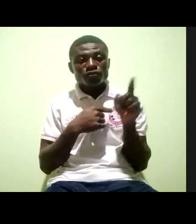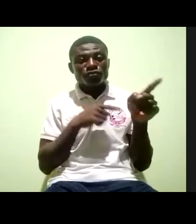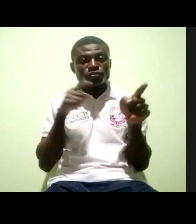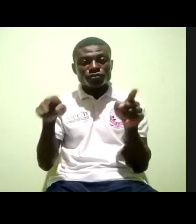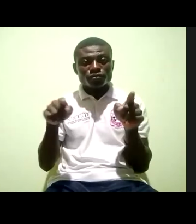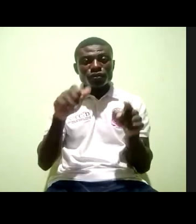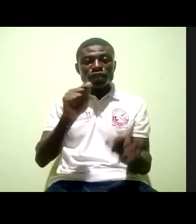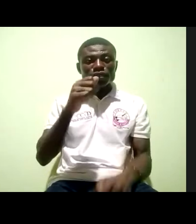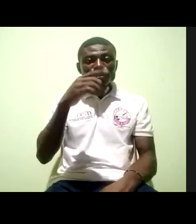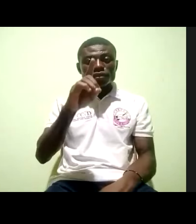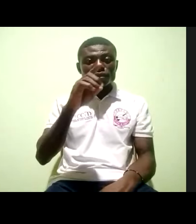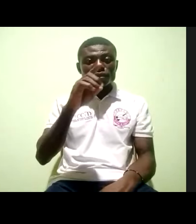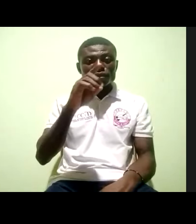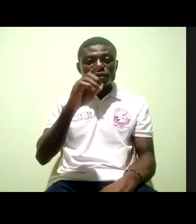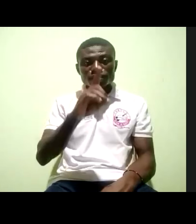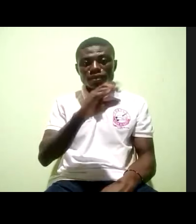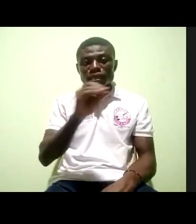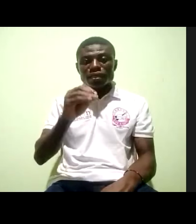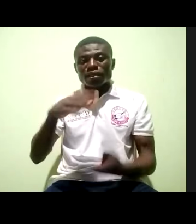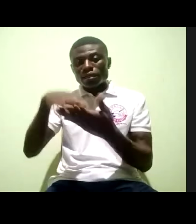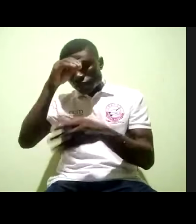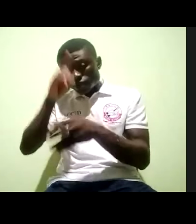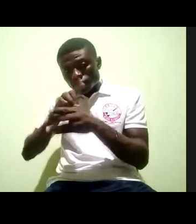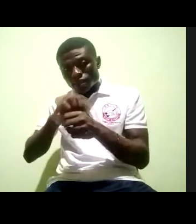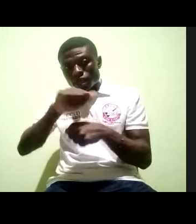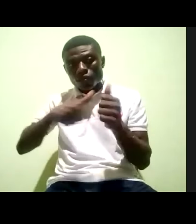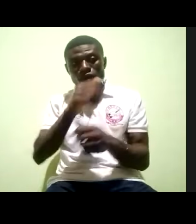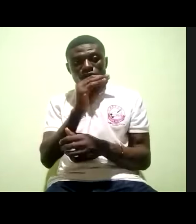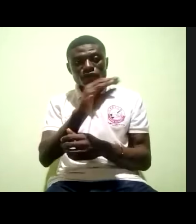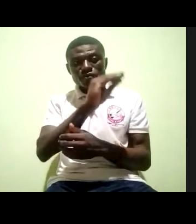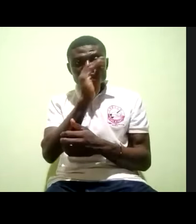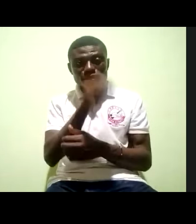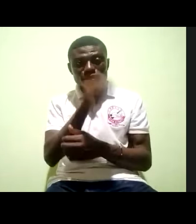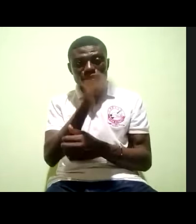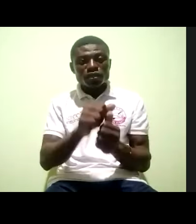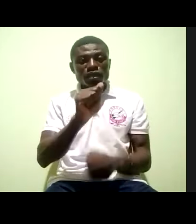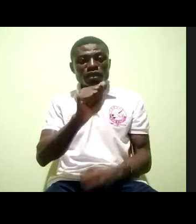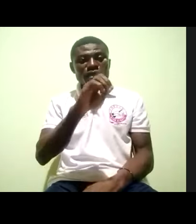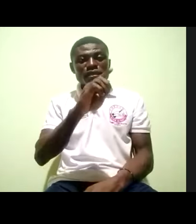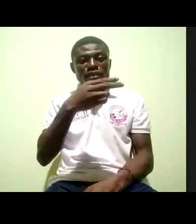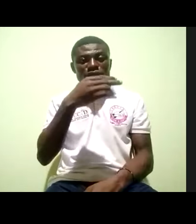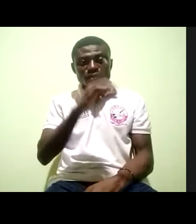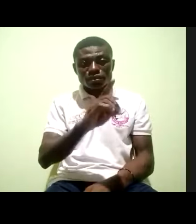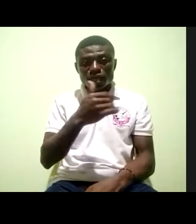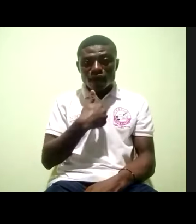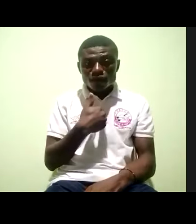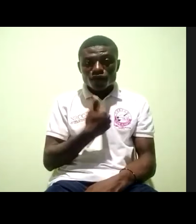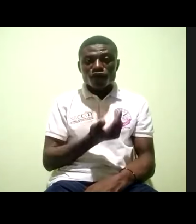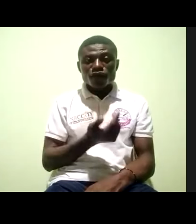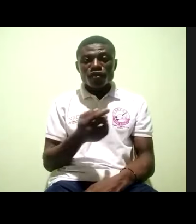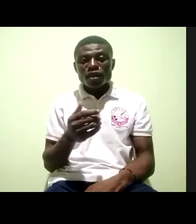ADHD and learning disabilities? About 50% of the people with ADHD who have a relative also has